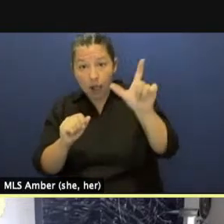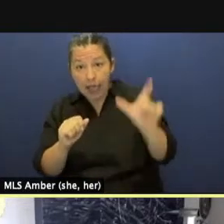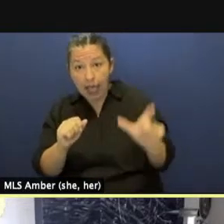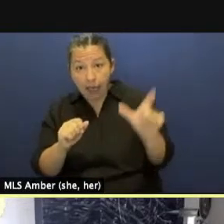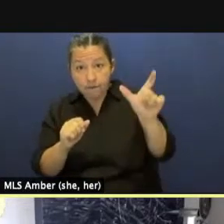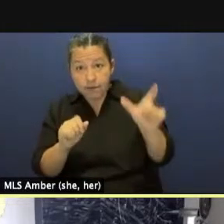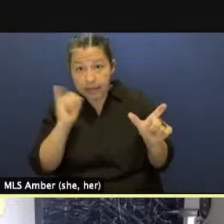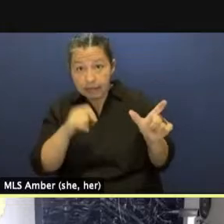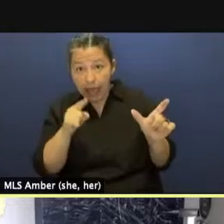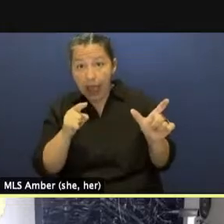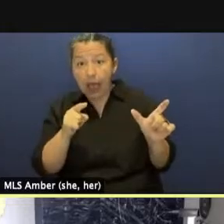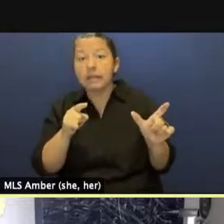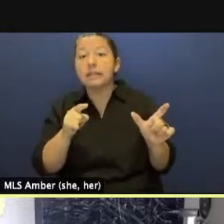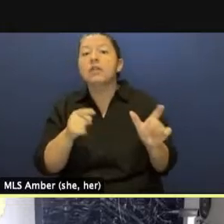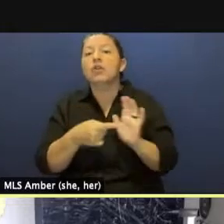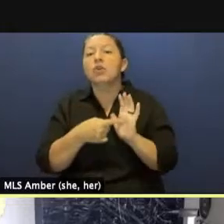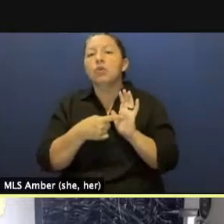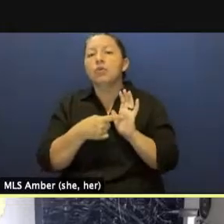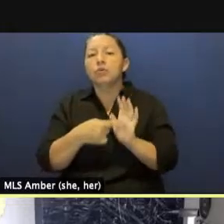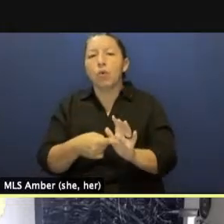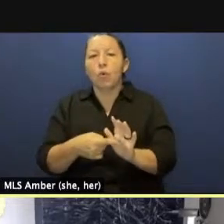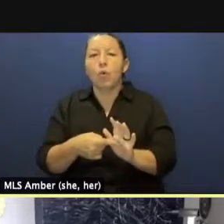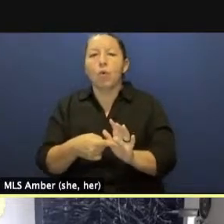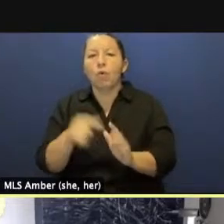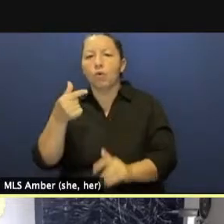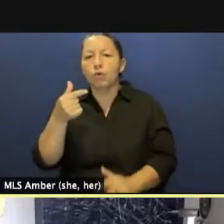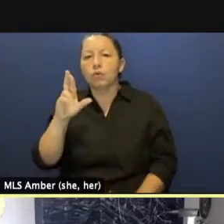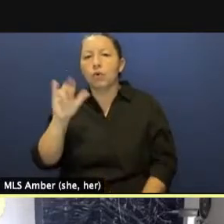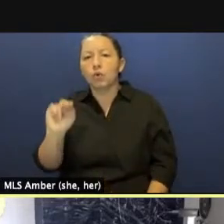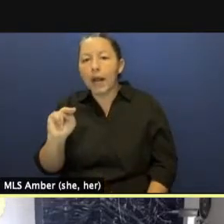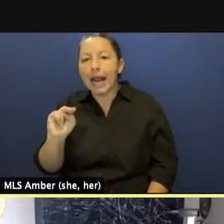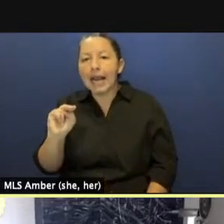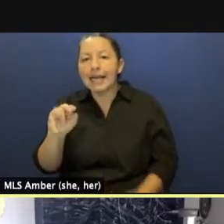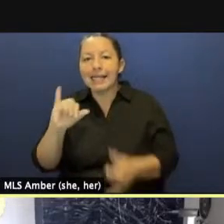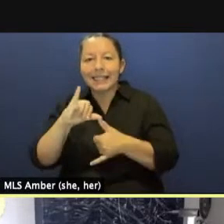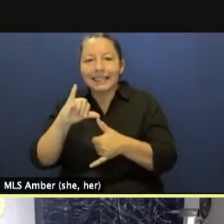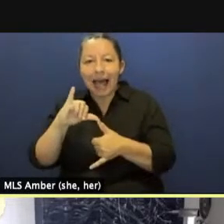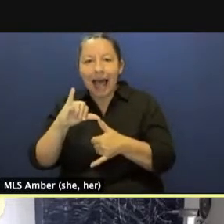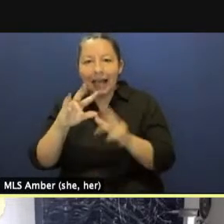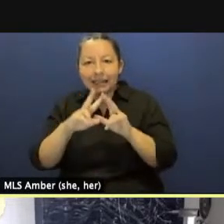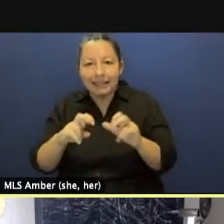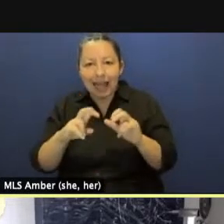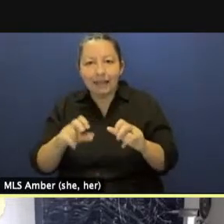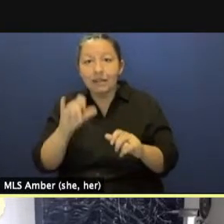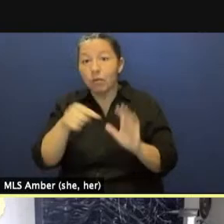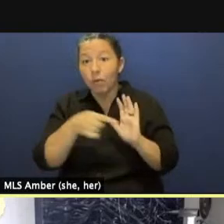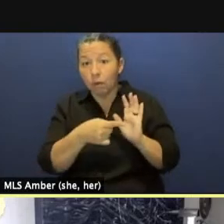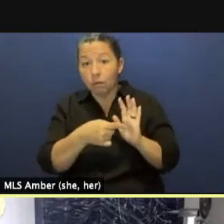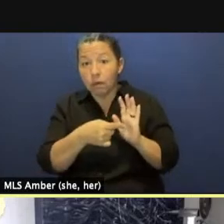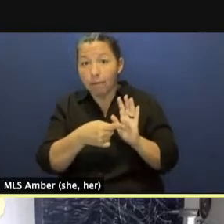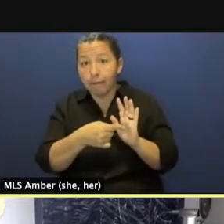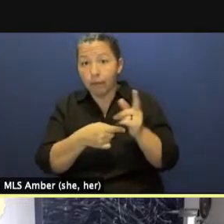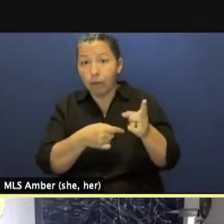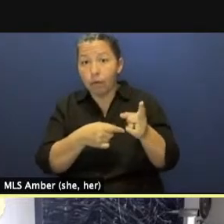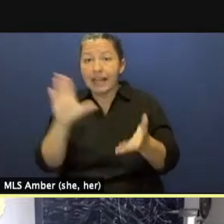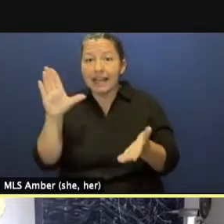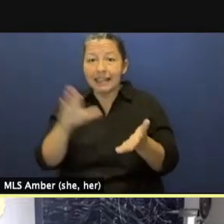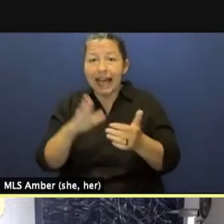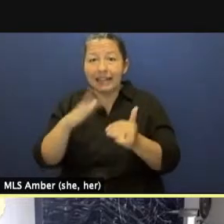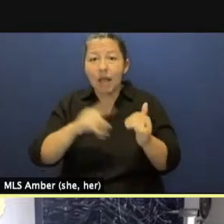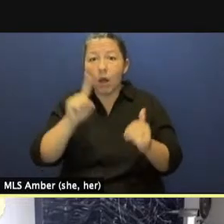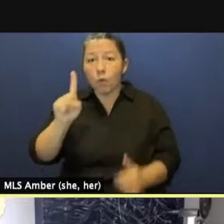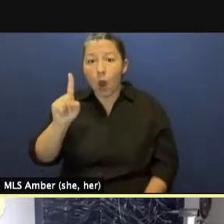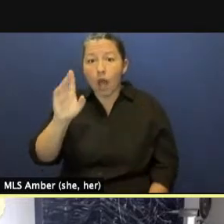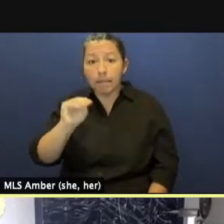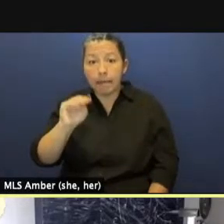illustrates grain size analysis. Those samples that were less than 1